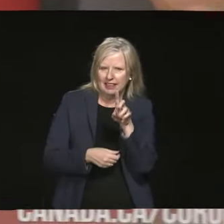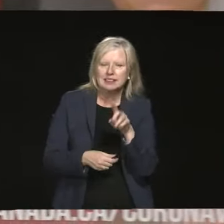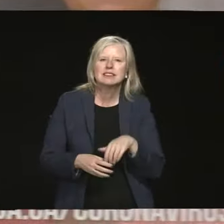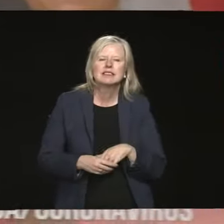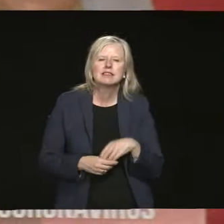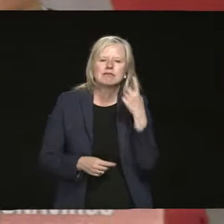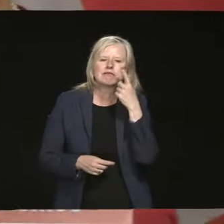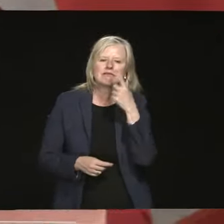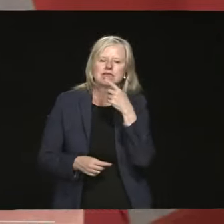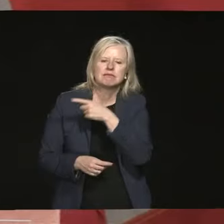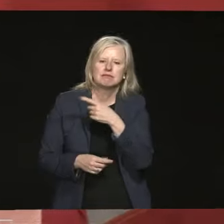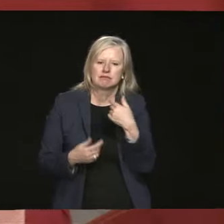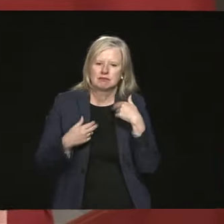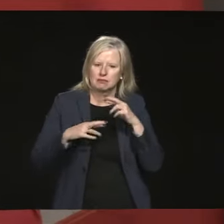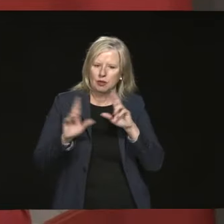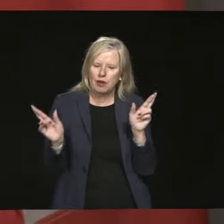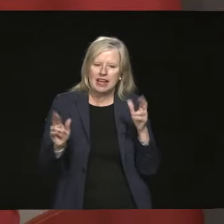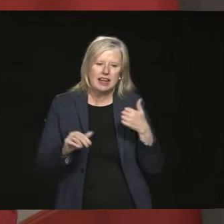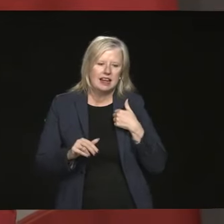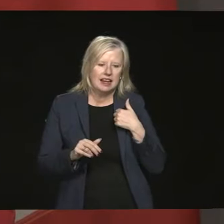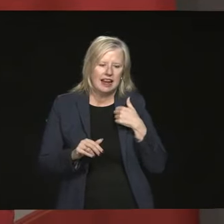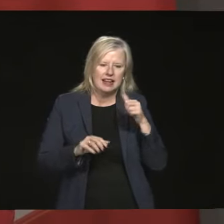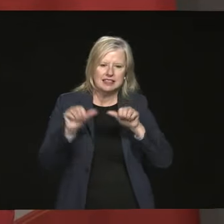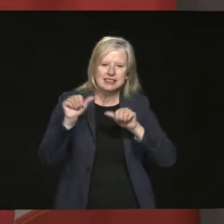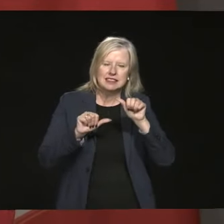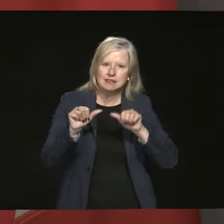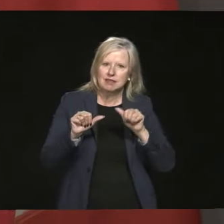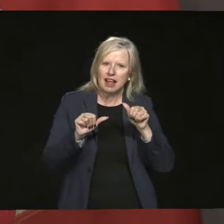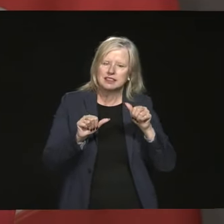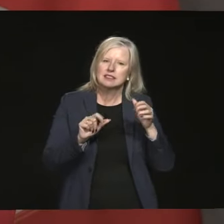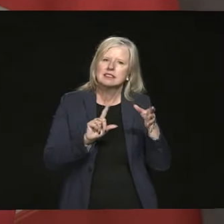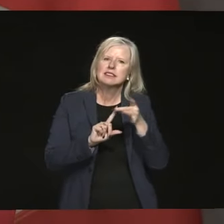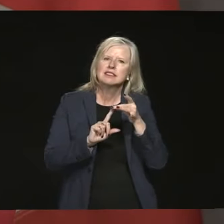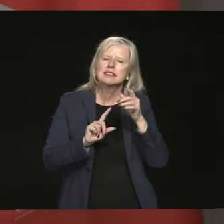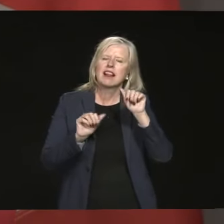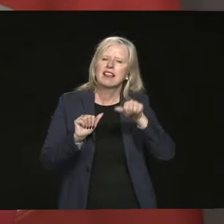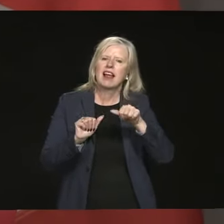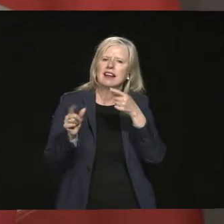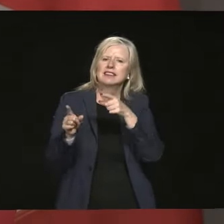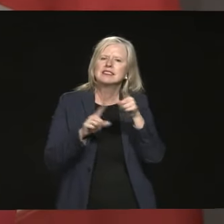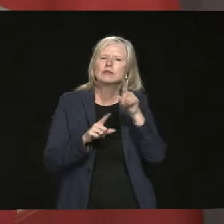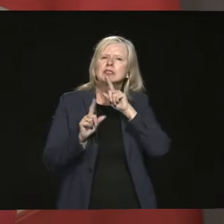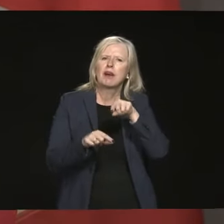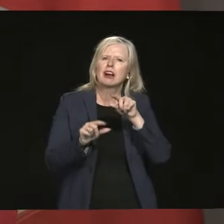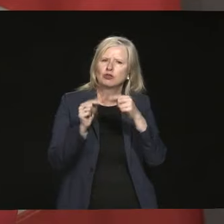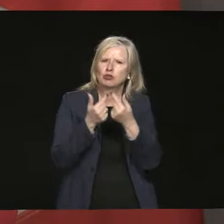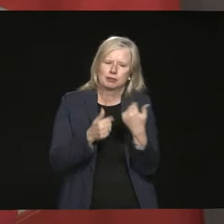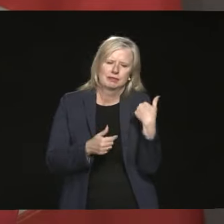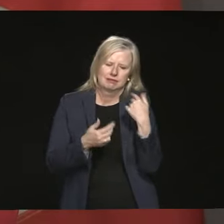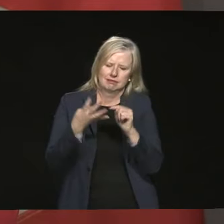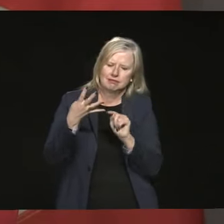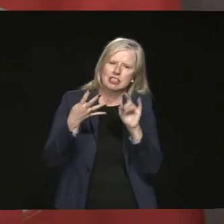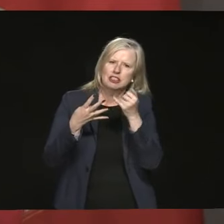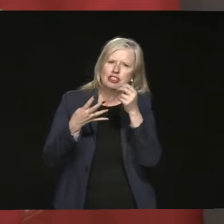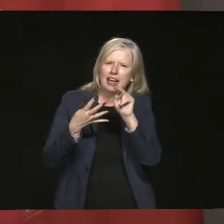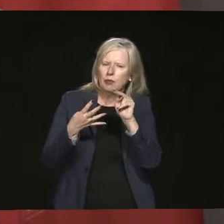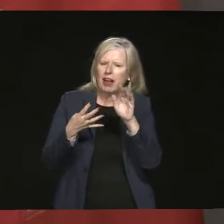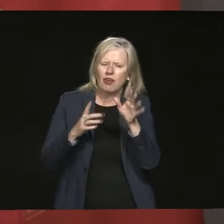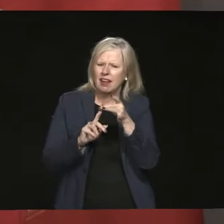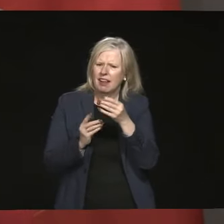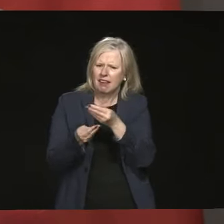the coronavirus threat at that incident response group meeting in late January. And if so, what were their conclusions at the time?